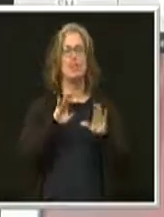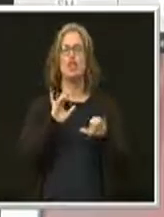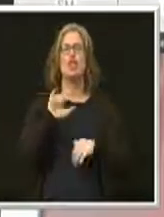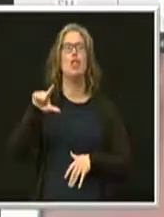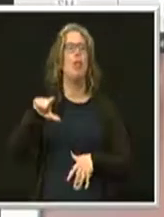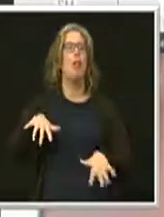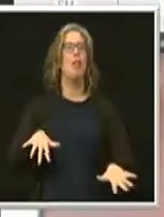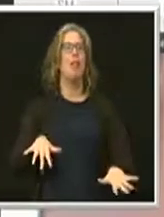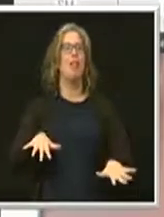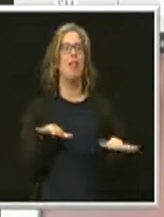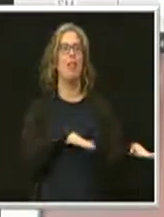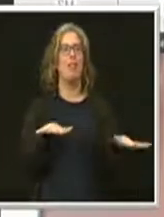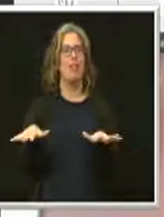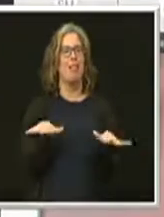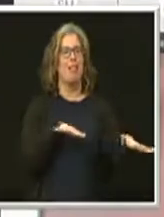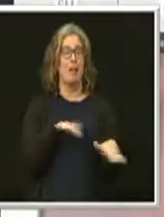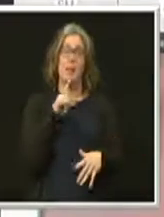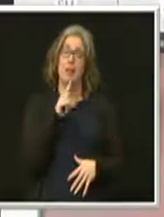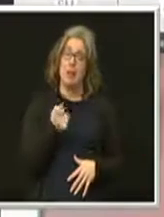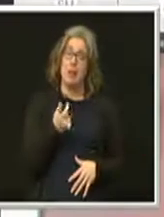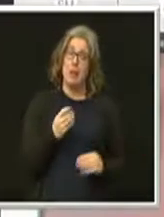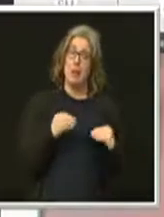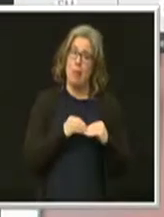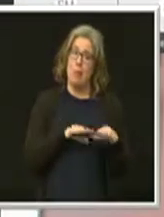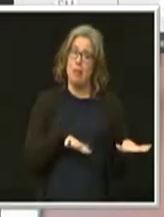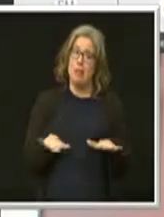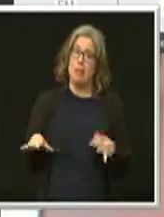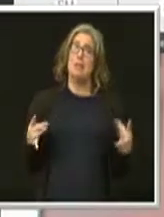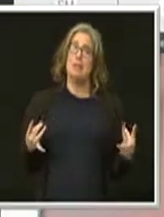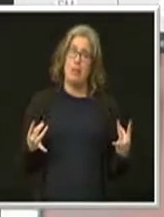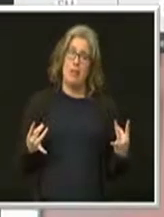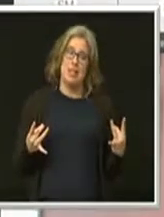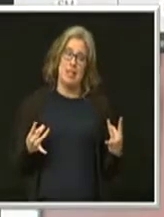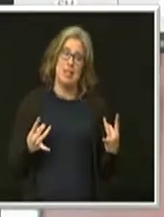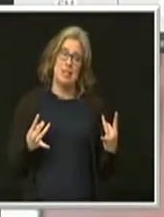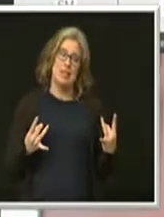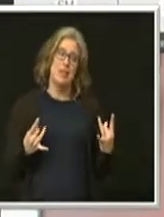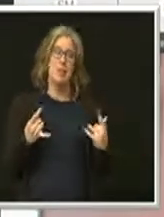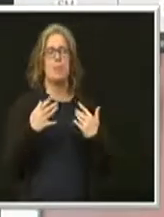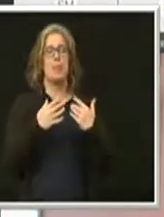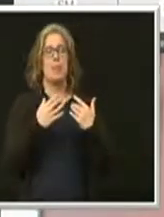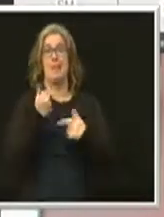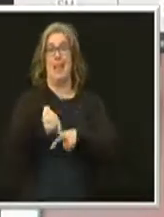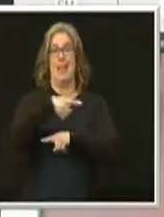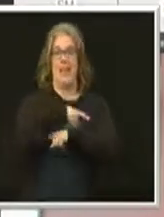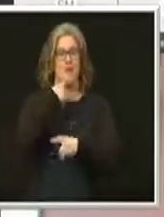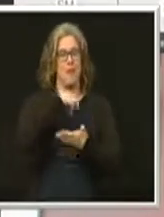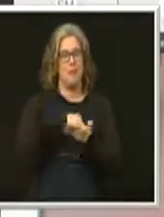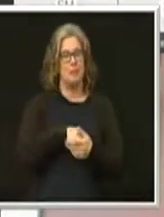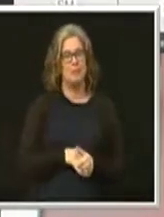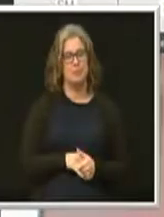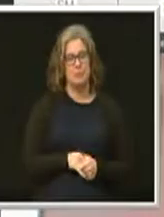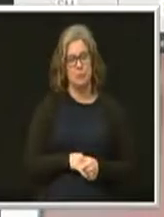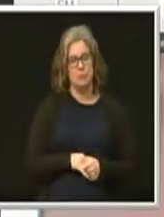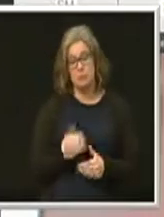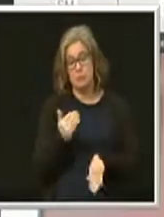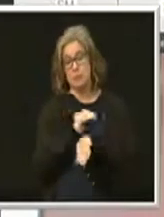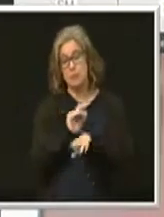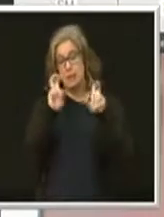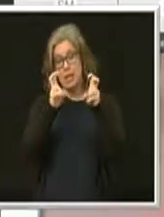session. And we could all use a little bit more mindfulness these days, but any day for that matter. So tonight, the